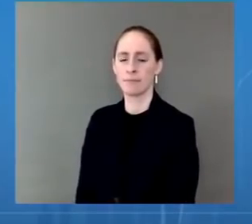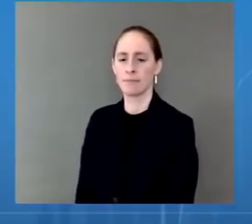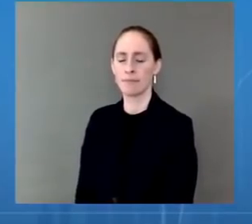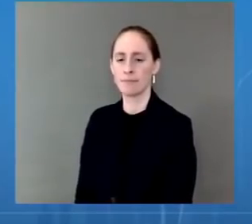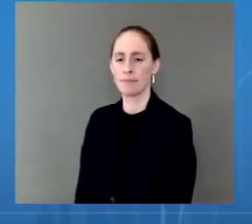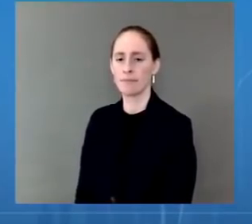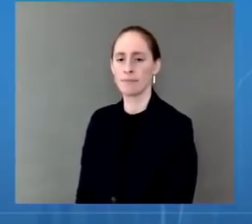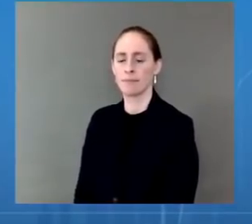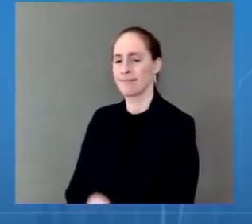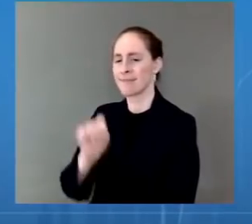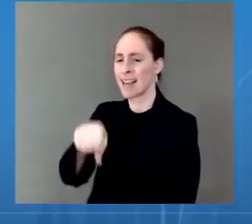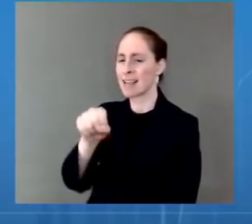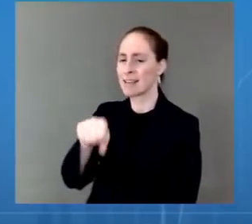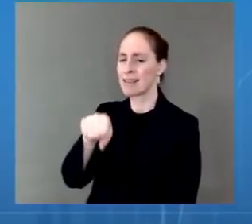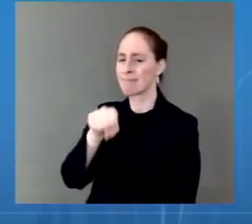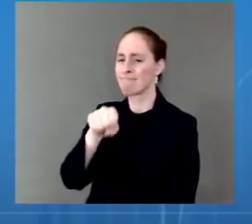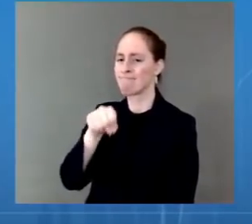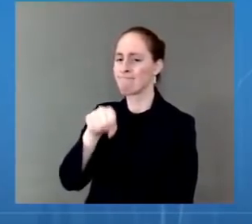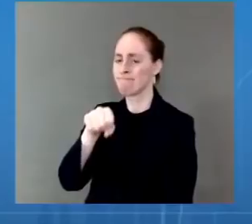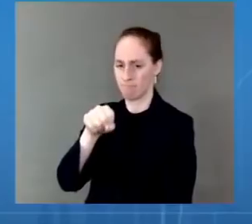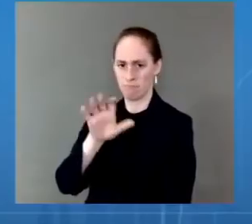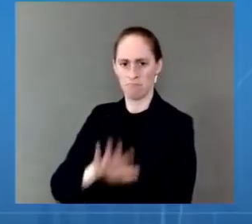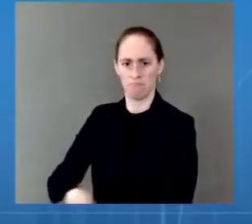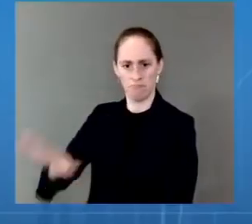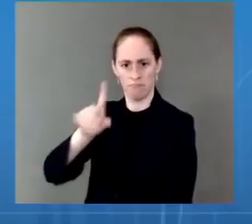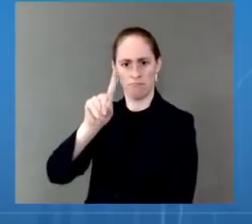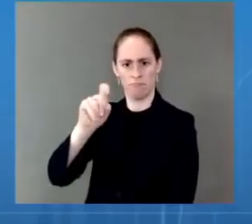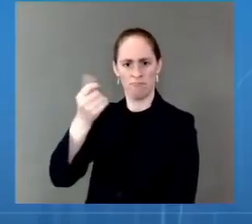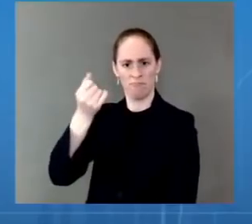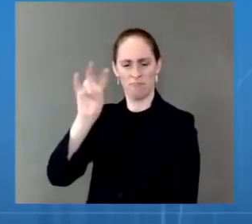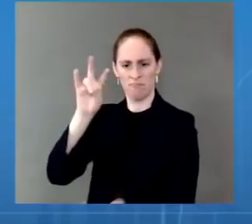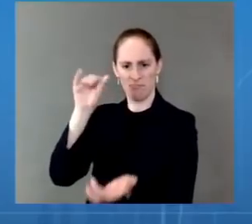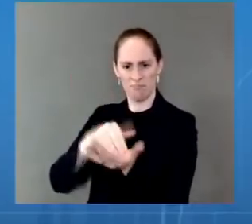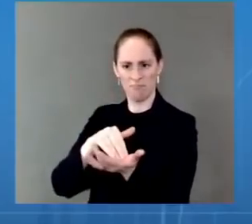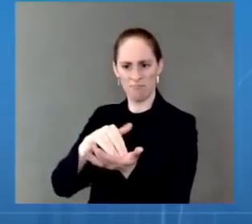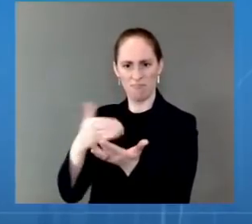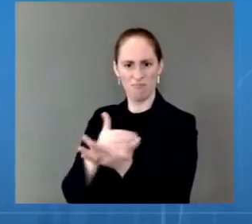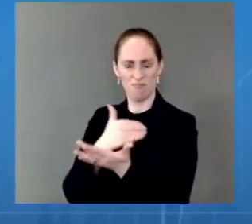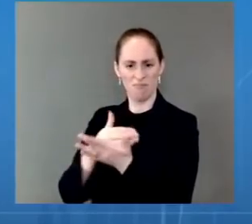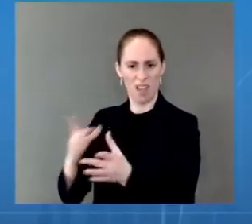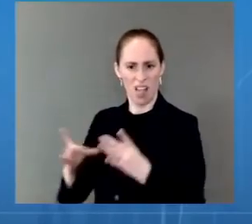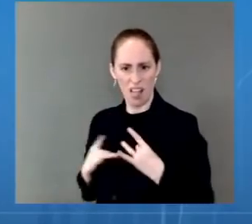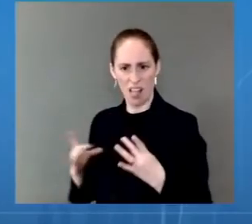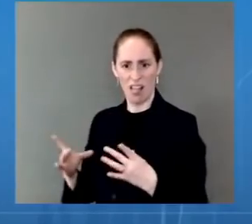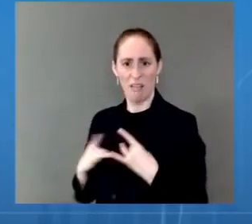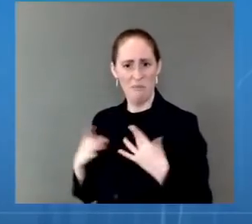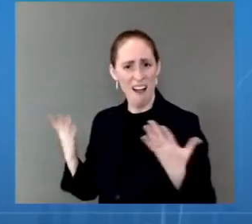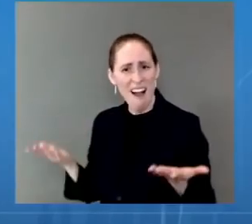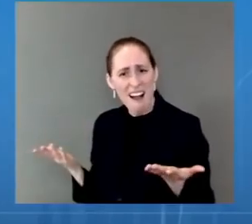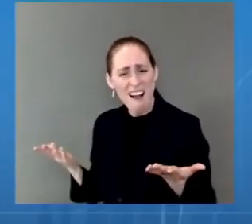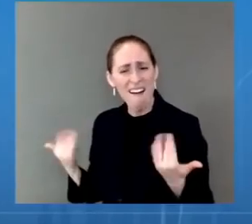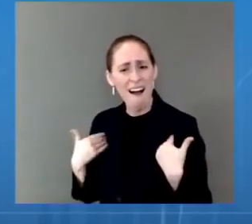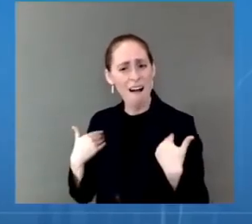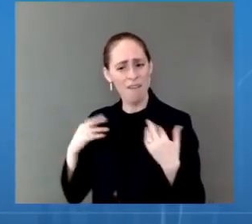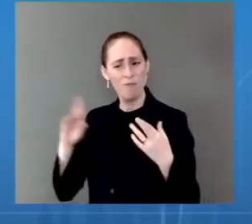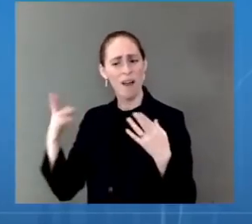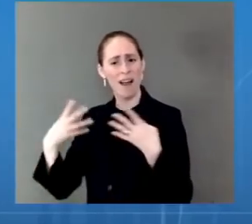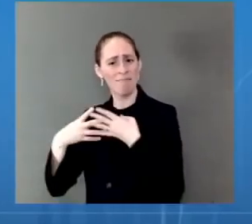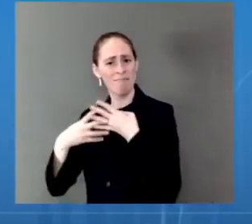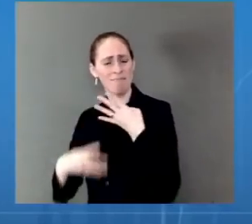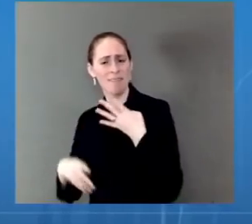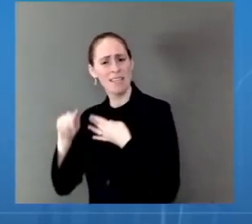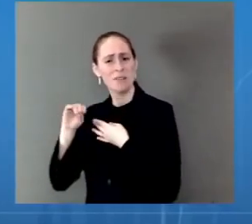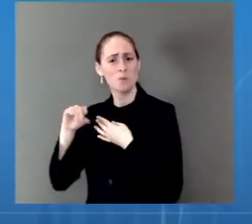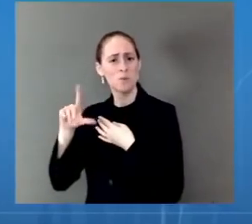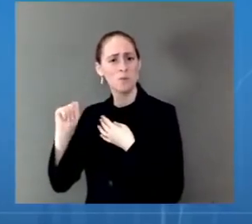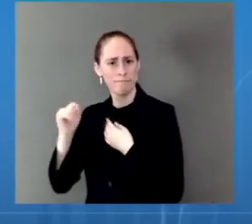118,000 a day, but we also have many more readily available tools than we had earlier this year. We have 200 million